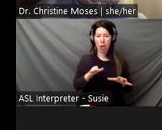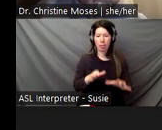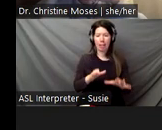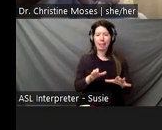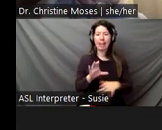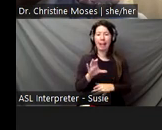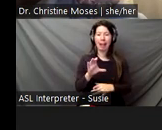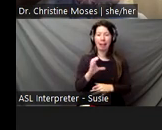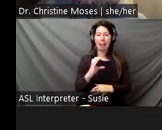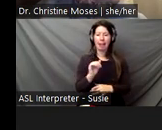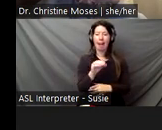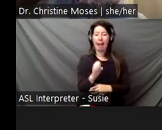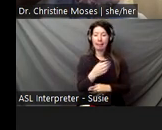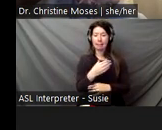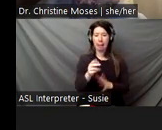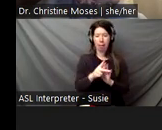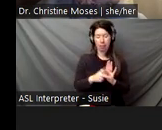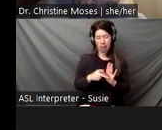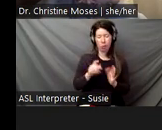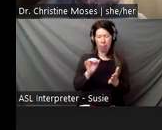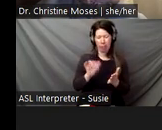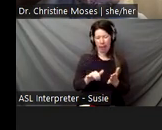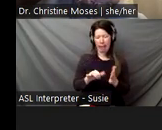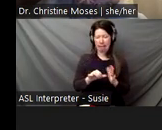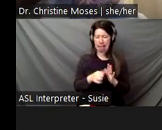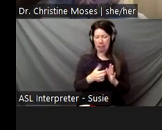So I'm just making note of that